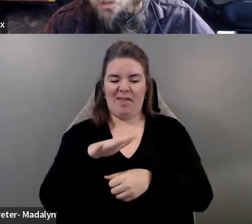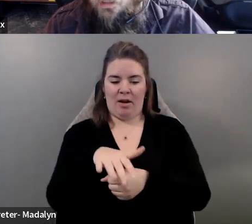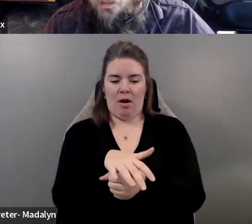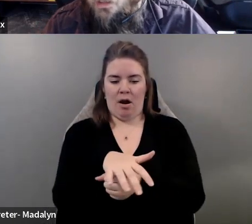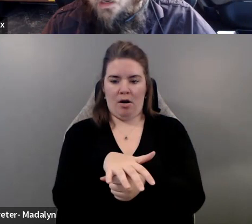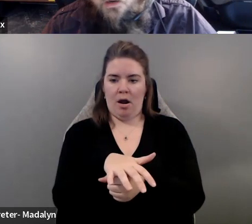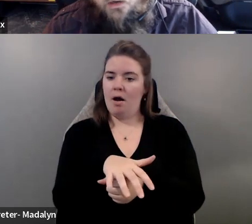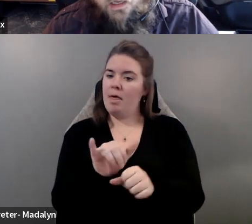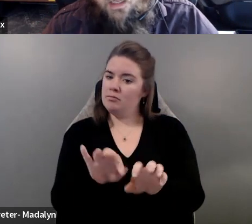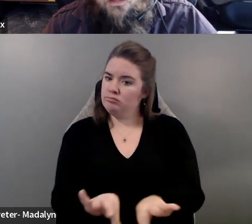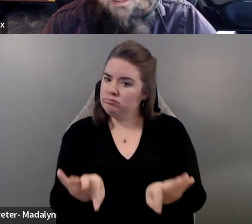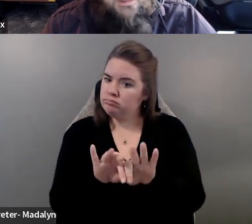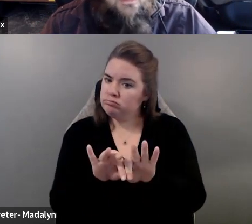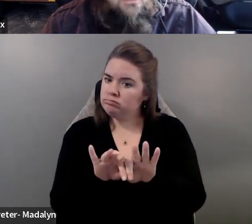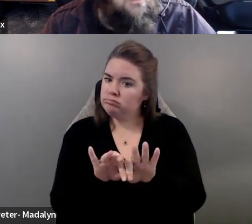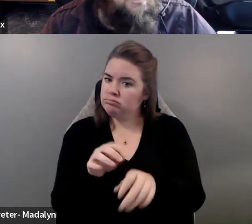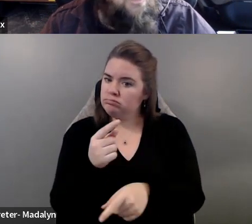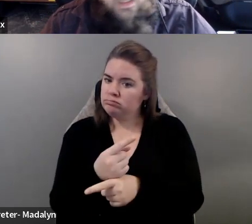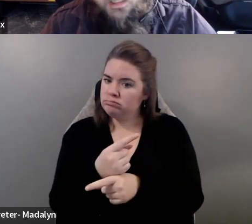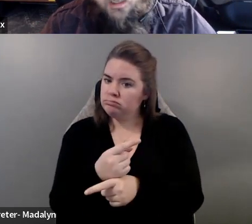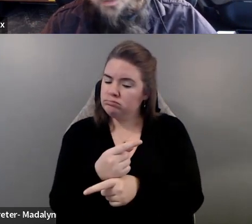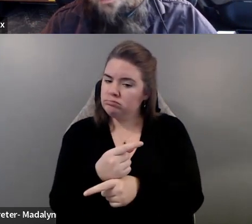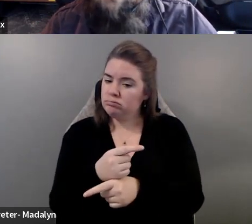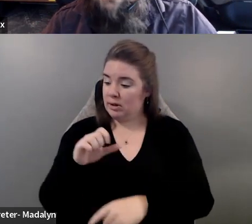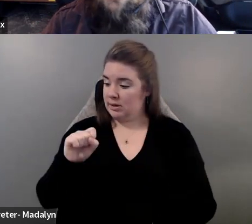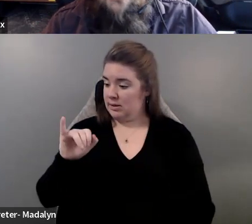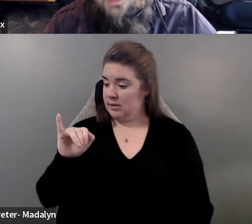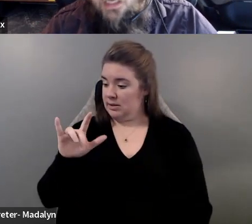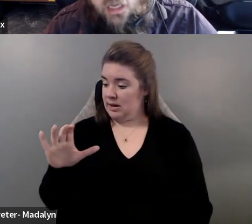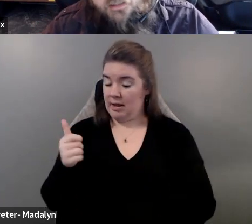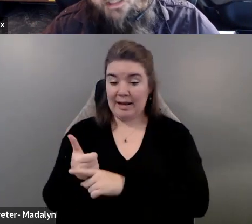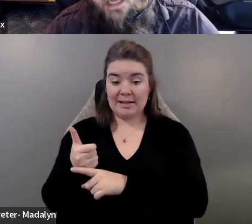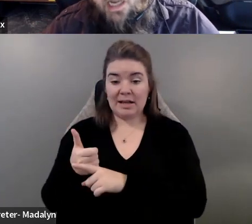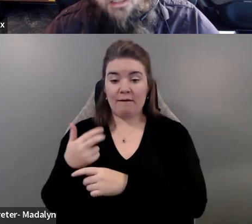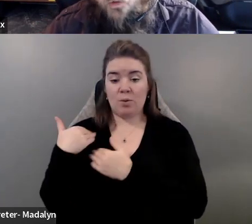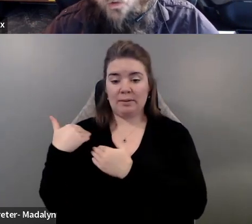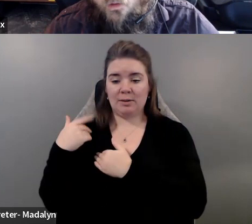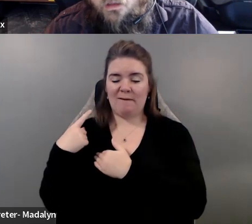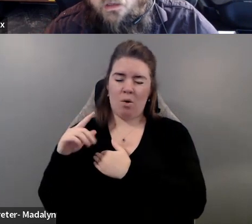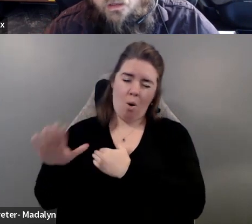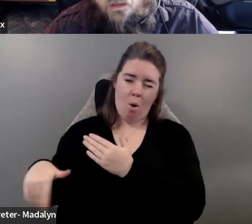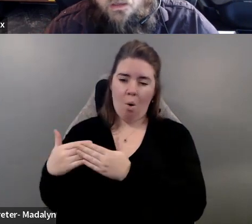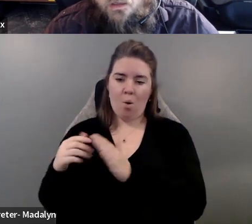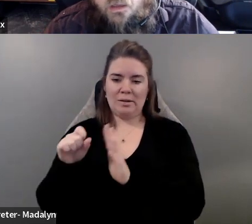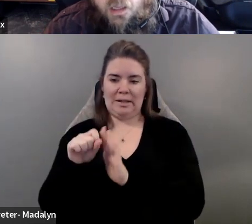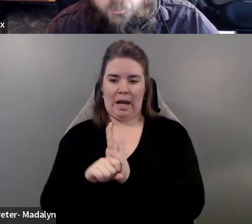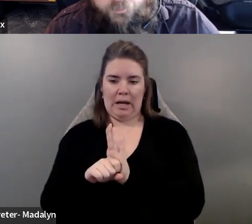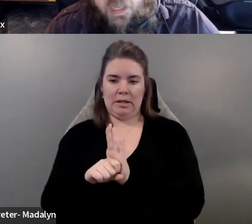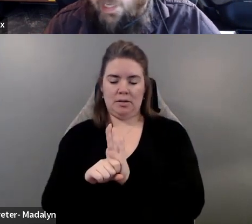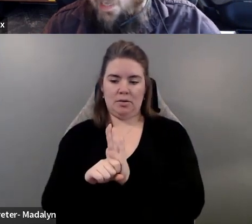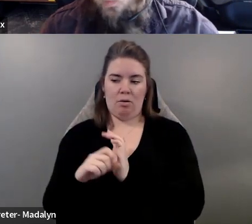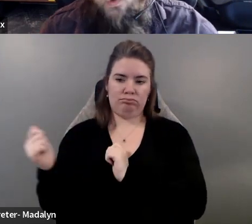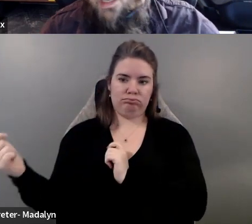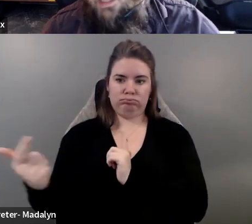really important, right? The SILC itself is responsible for the entire state as a whole.